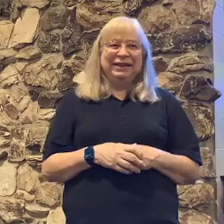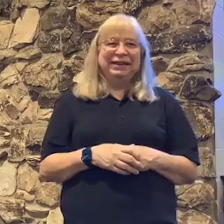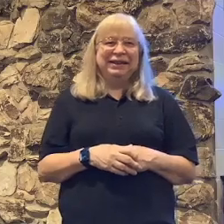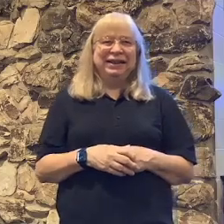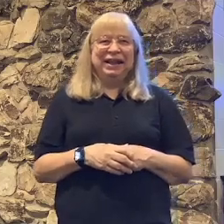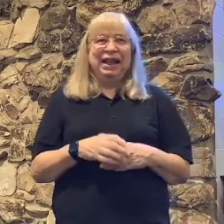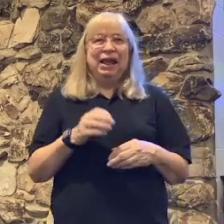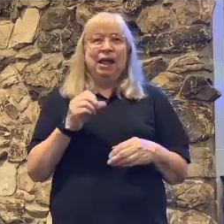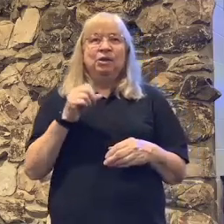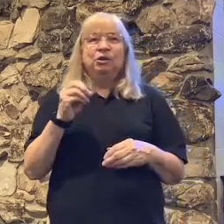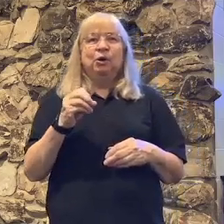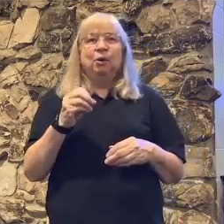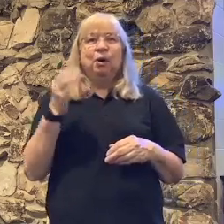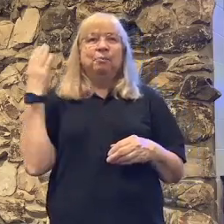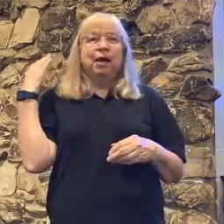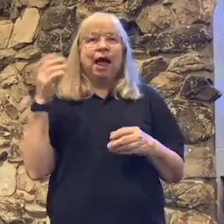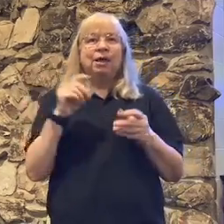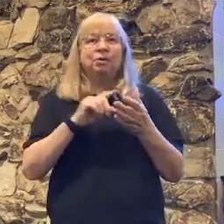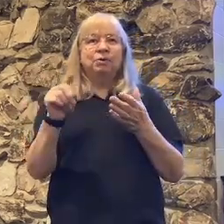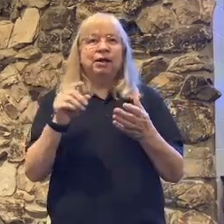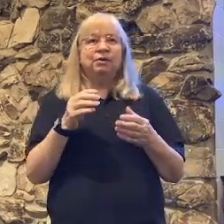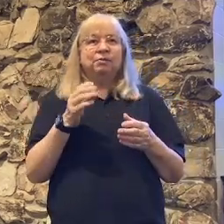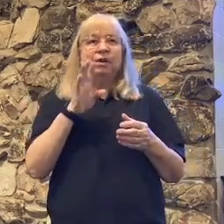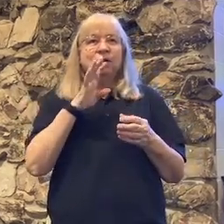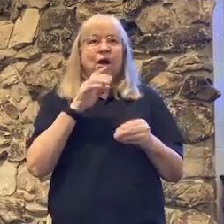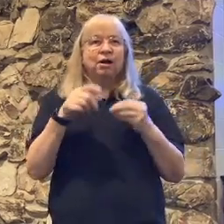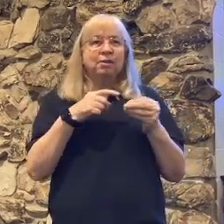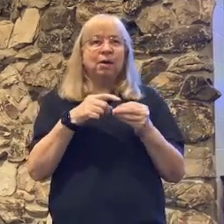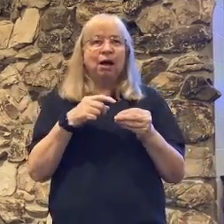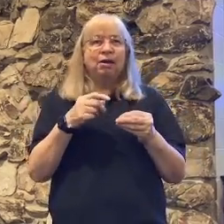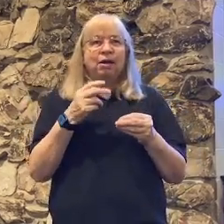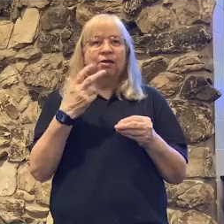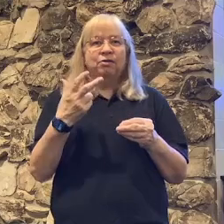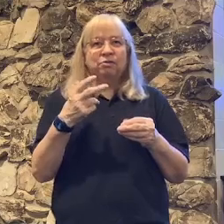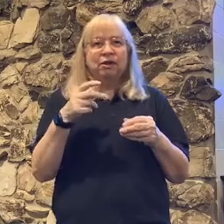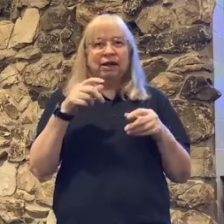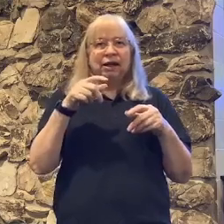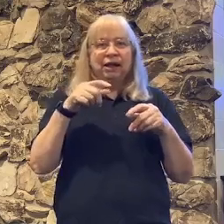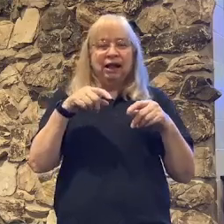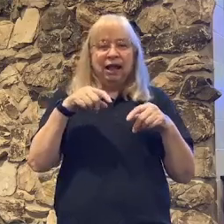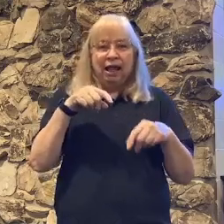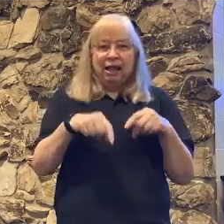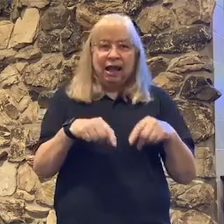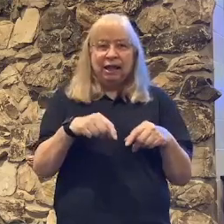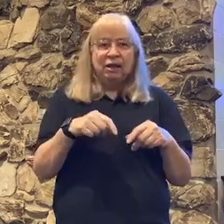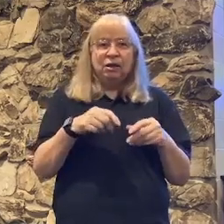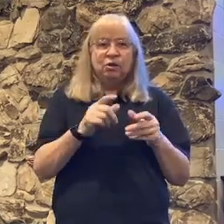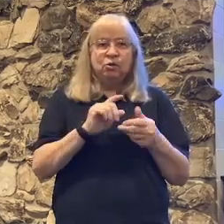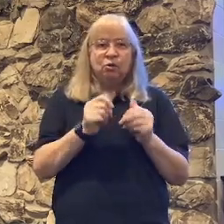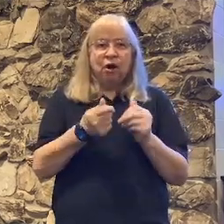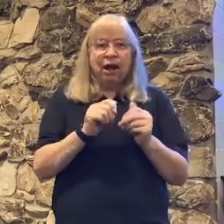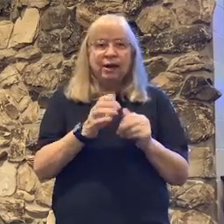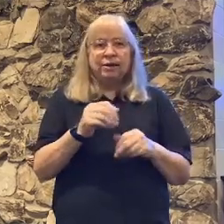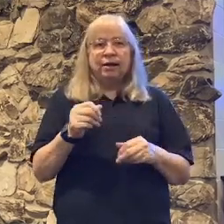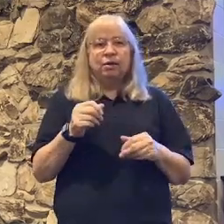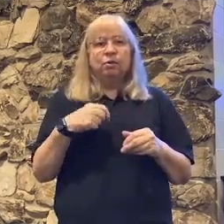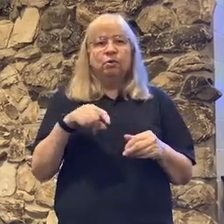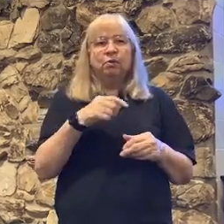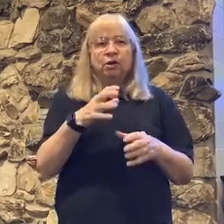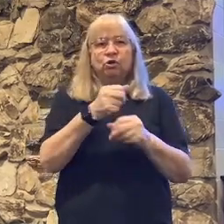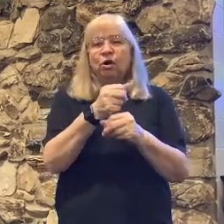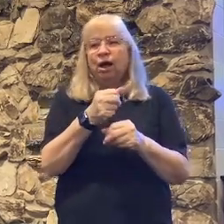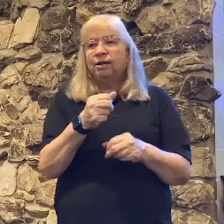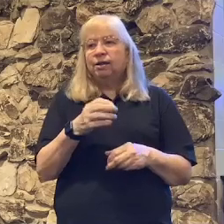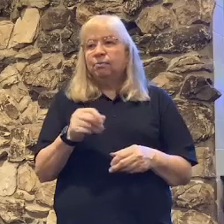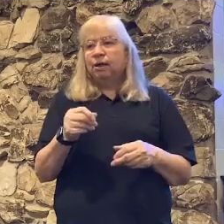So, last week we talked a little bit about running a three-legged race, and we had somebody that we had to trust. Well, the person we're running a three-legged